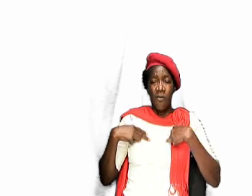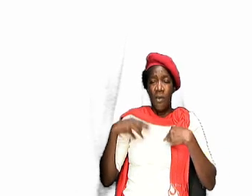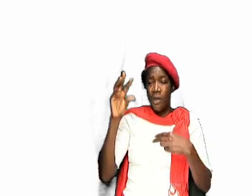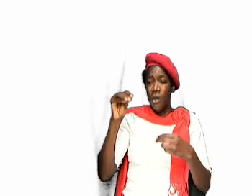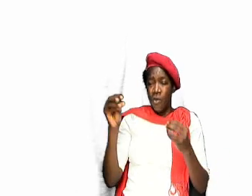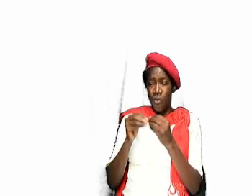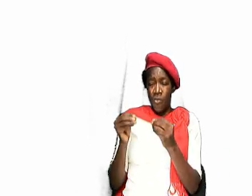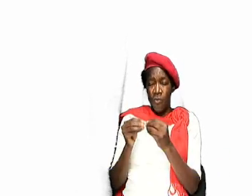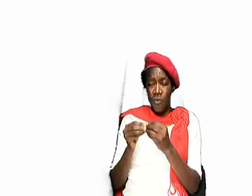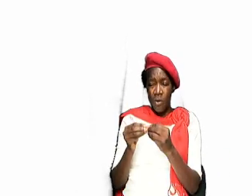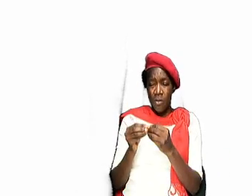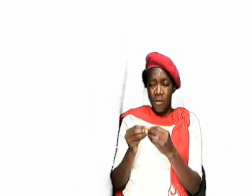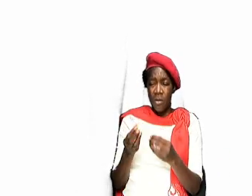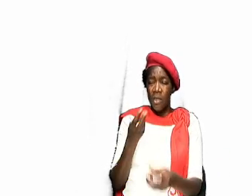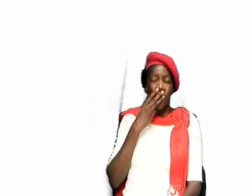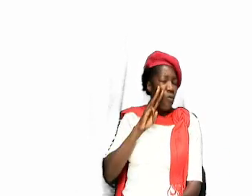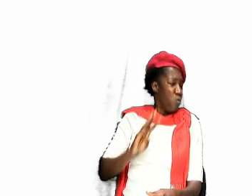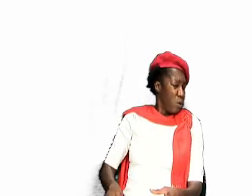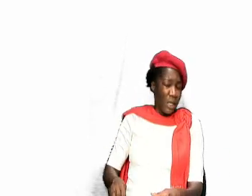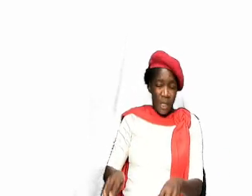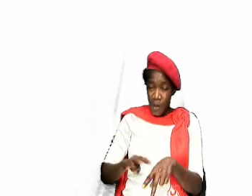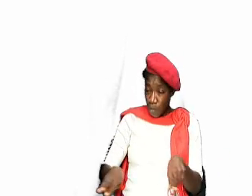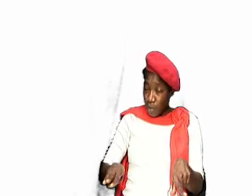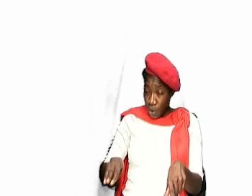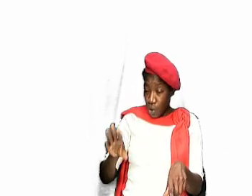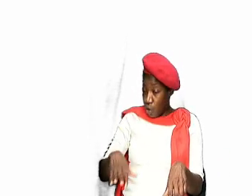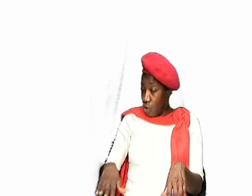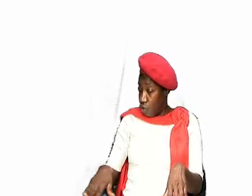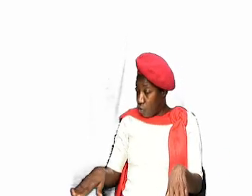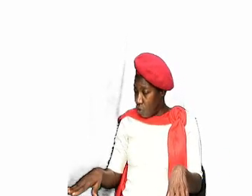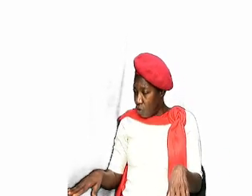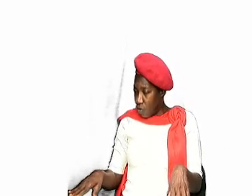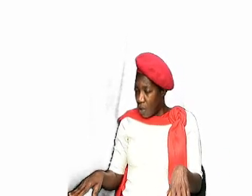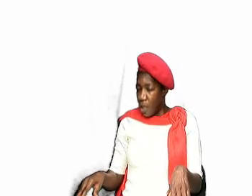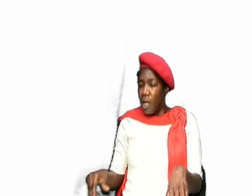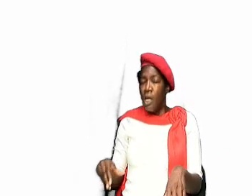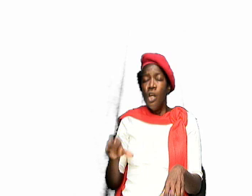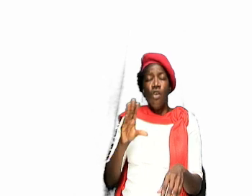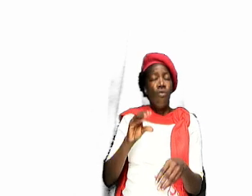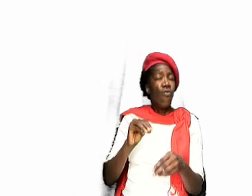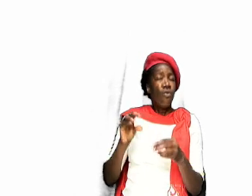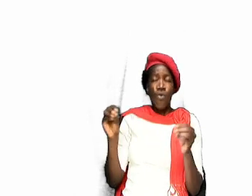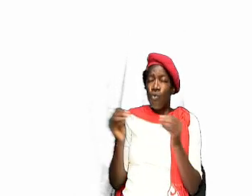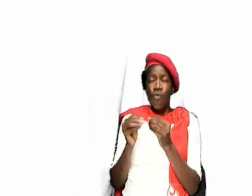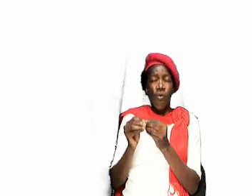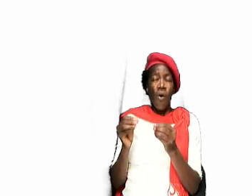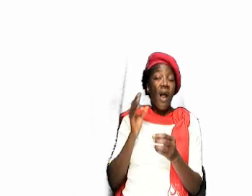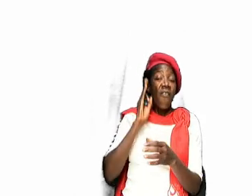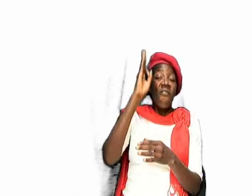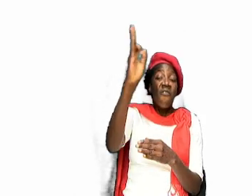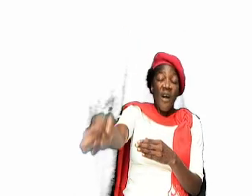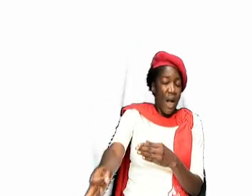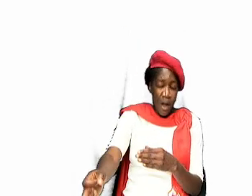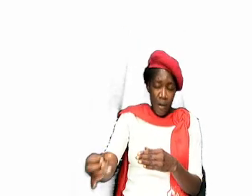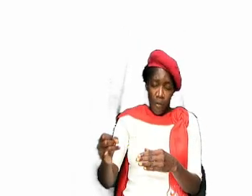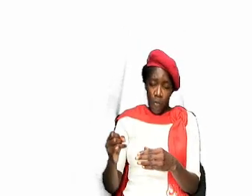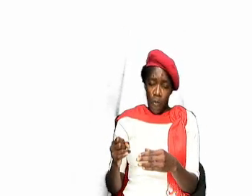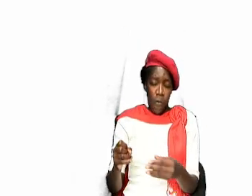more bastards, but we are sons. We are no longer far from the commonwealth of Israel,